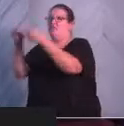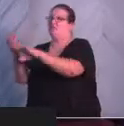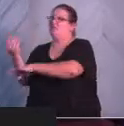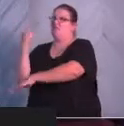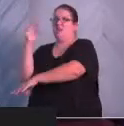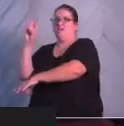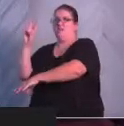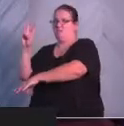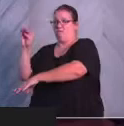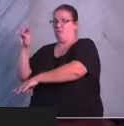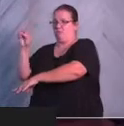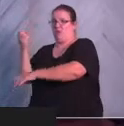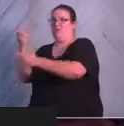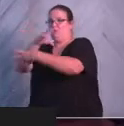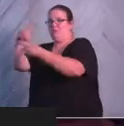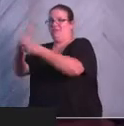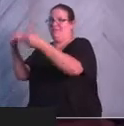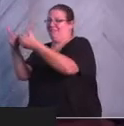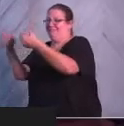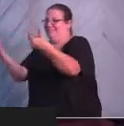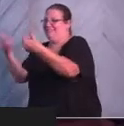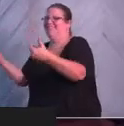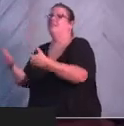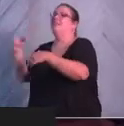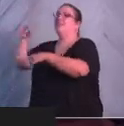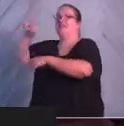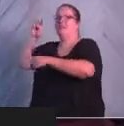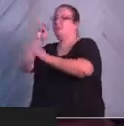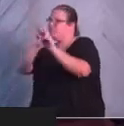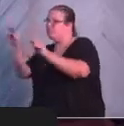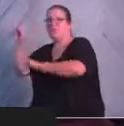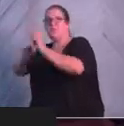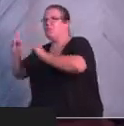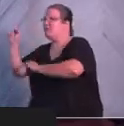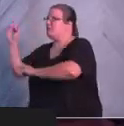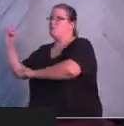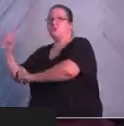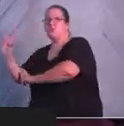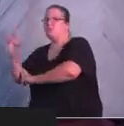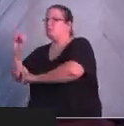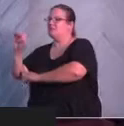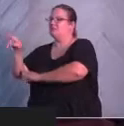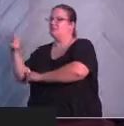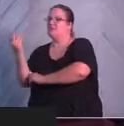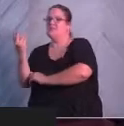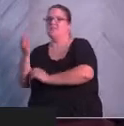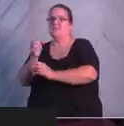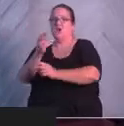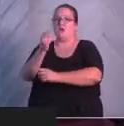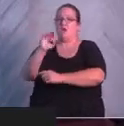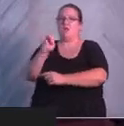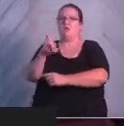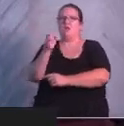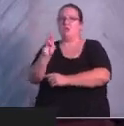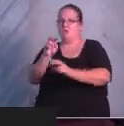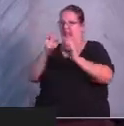1940s. And what he basically said was he took people who were either Muslim, Sikh, and Hindu, and he said, as opposed to hating that person,